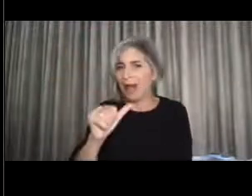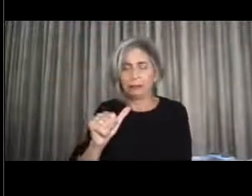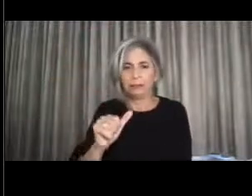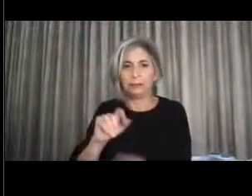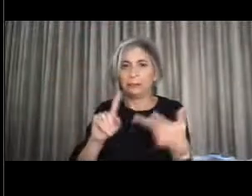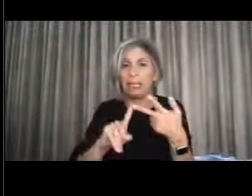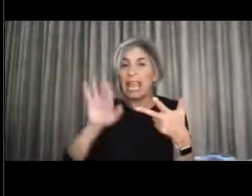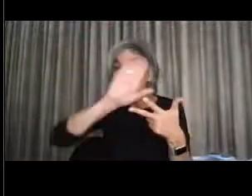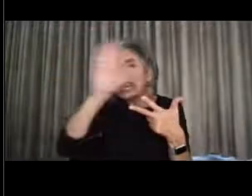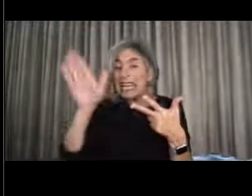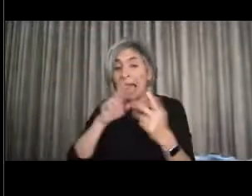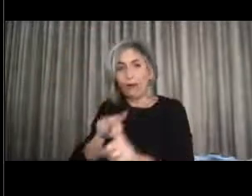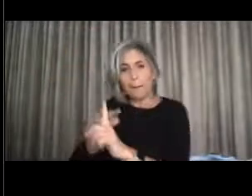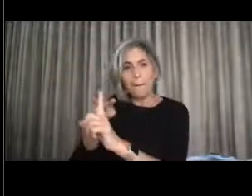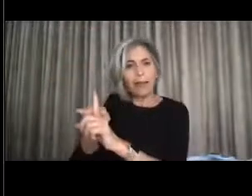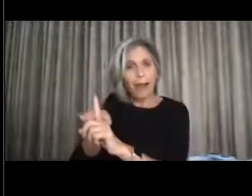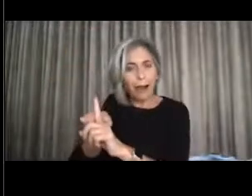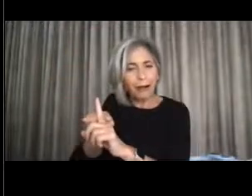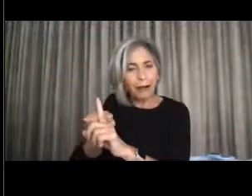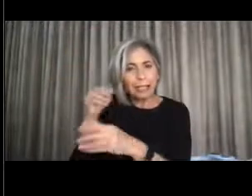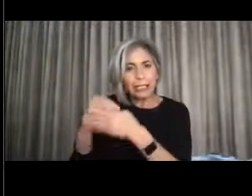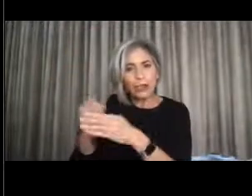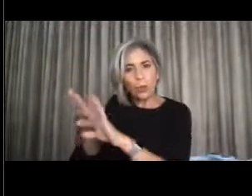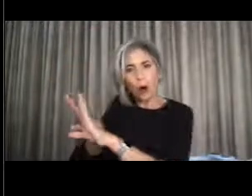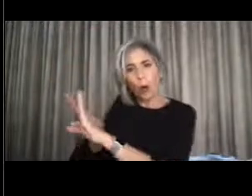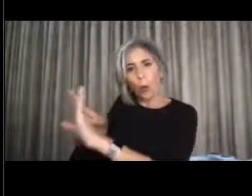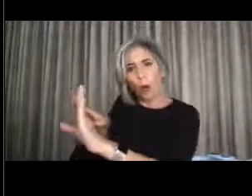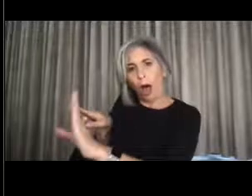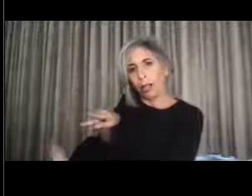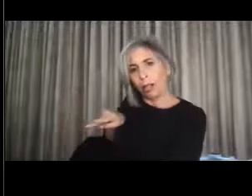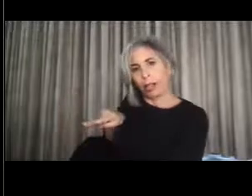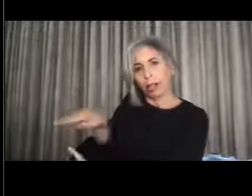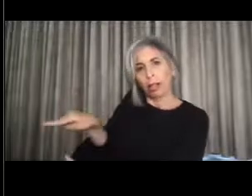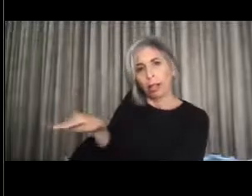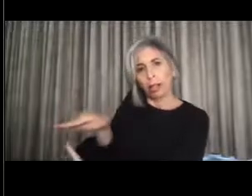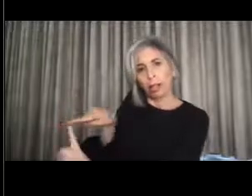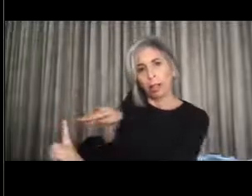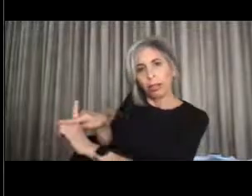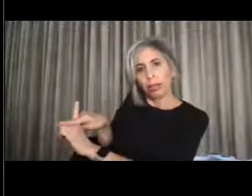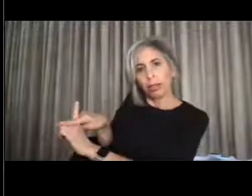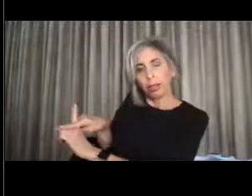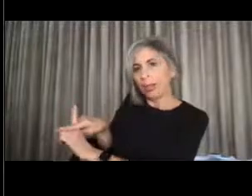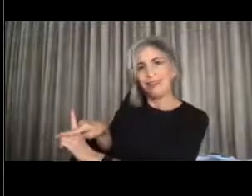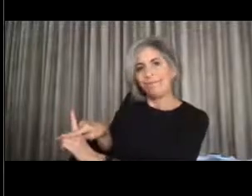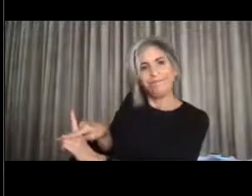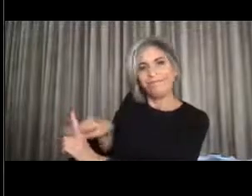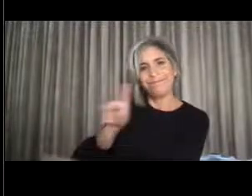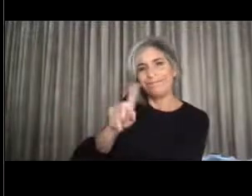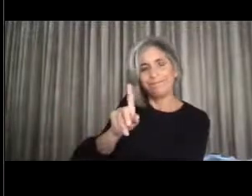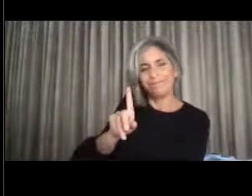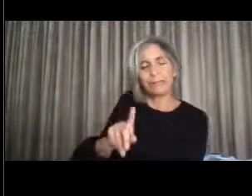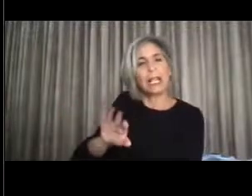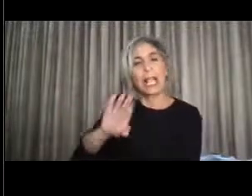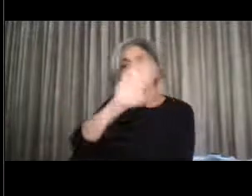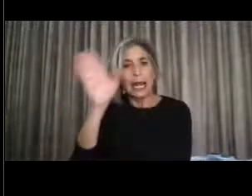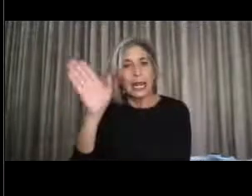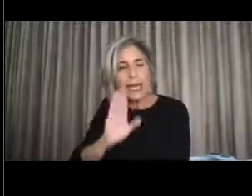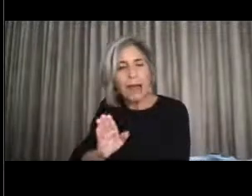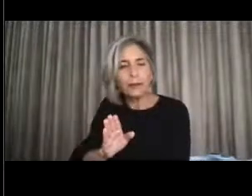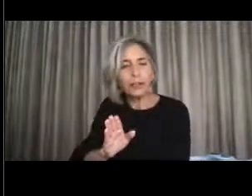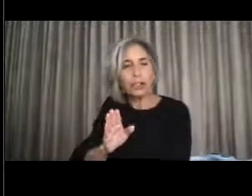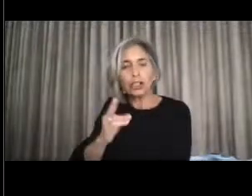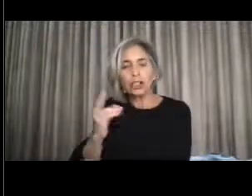Never plug the generator into a wall outlet or the main electrical panel. And never refuel